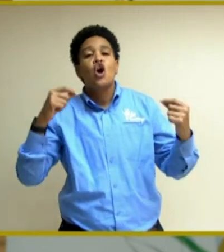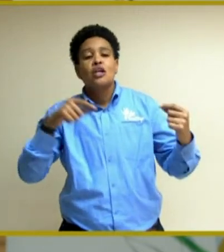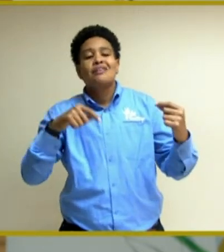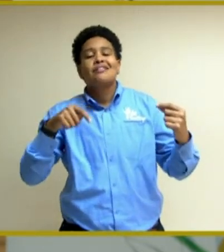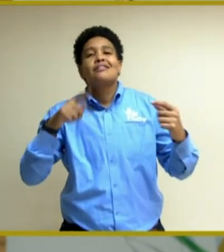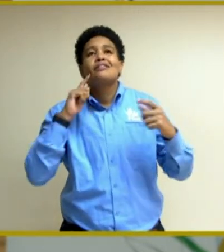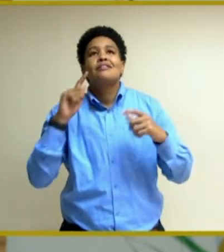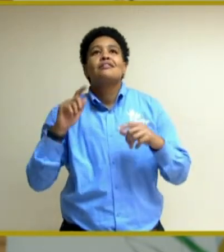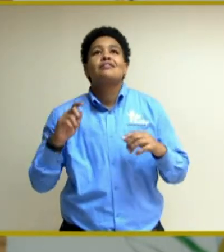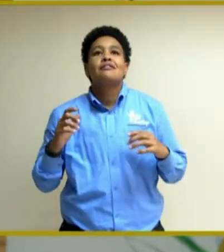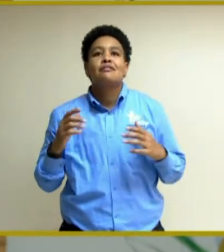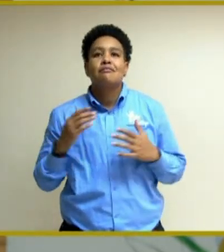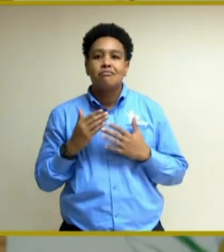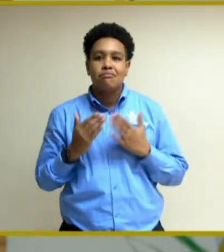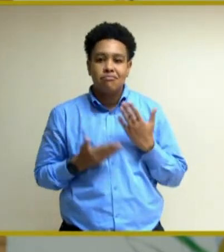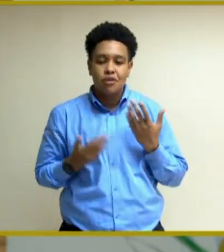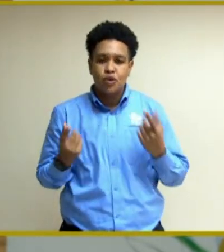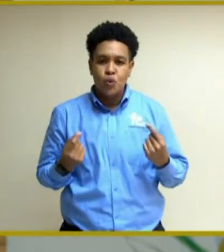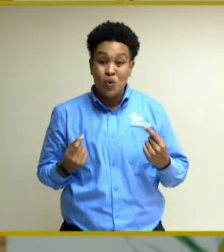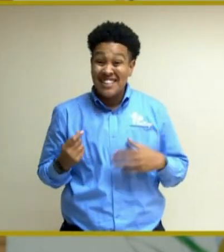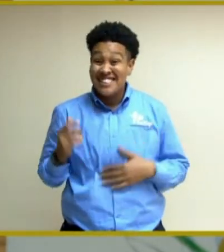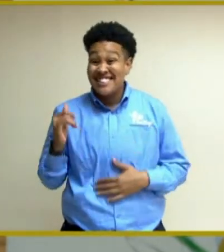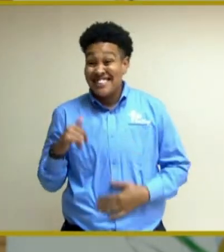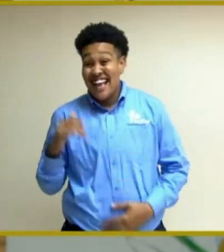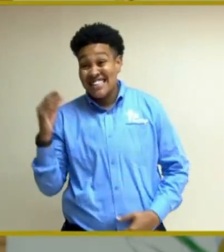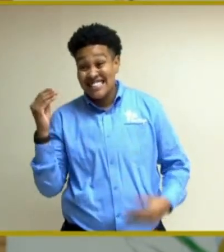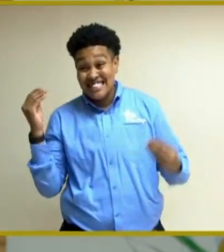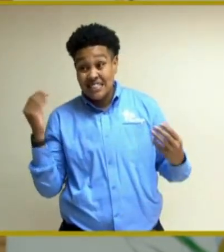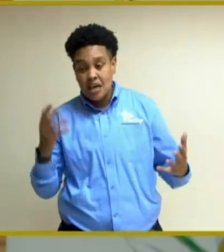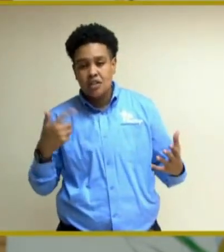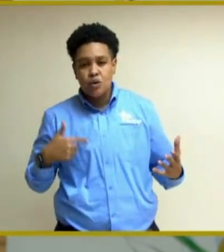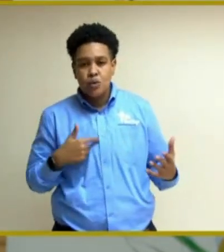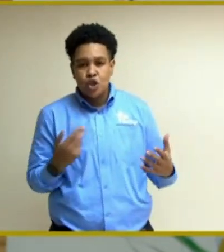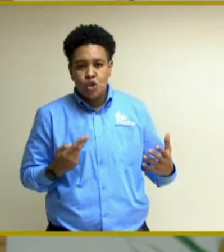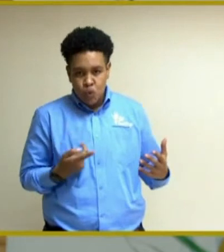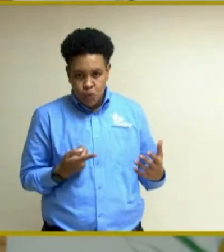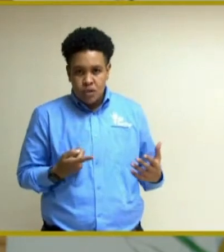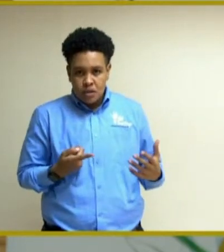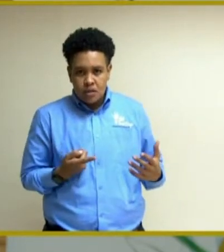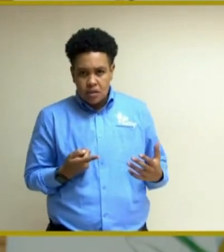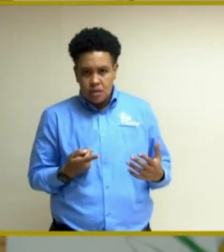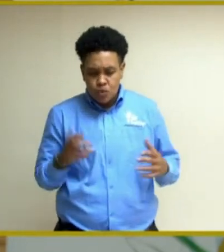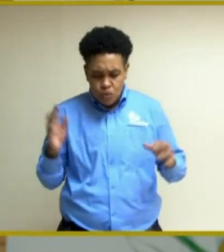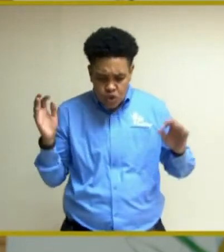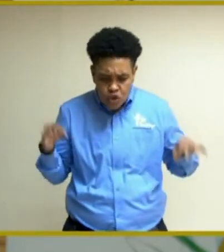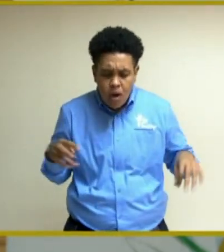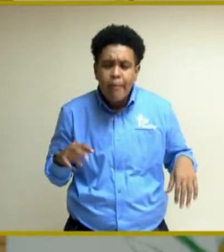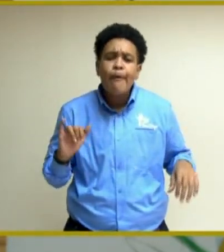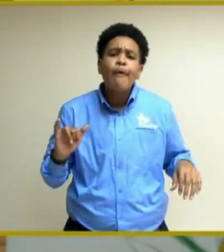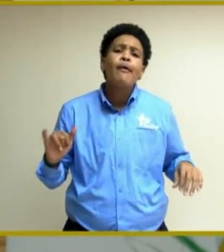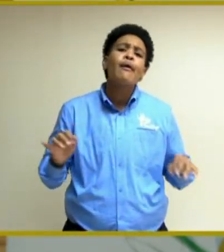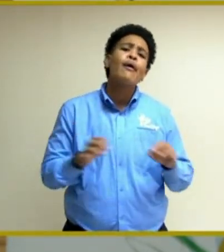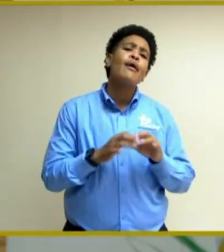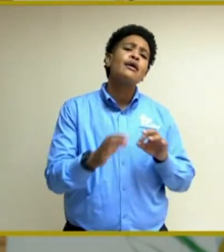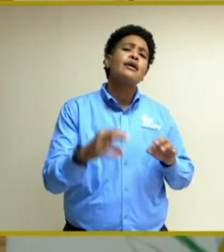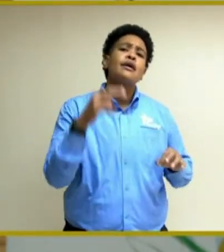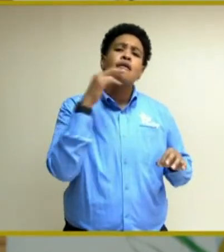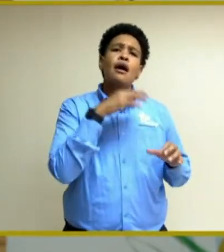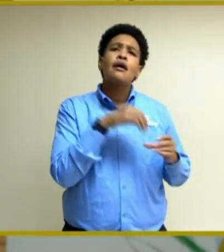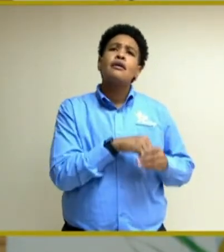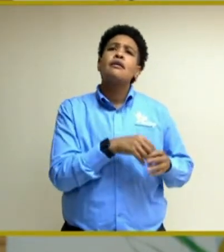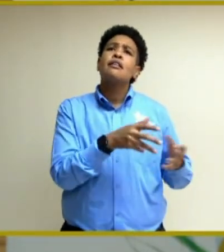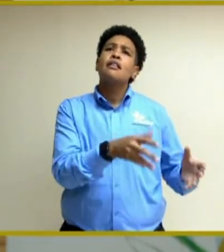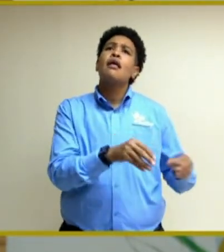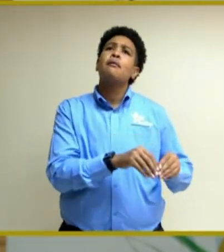this exercise. It is that data that we use to determine the extent of the virus on the